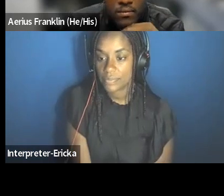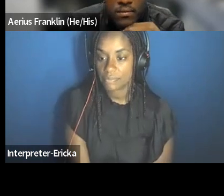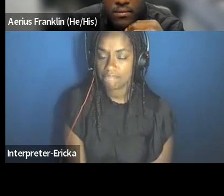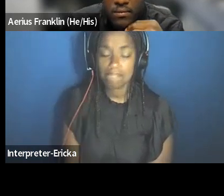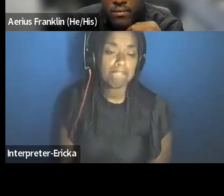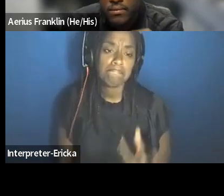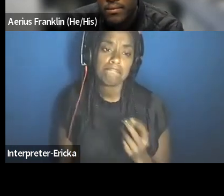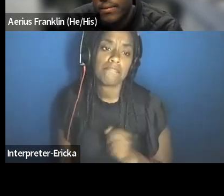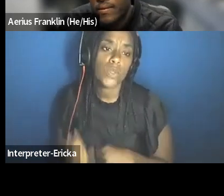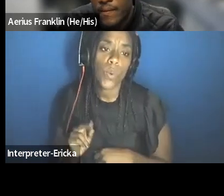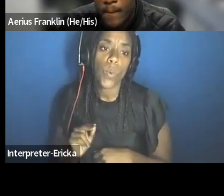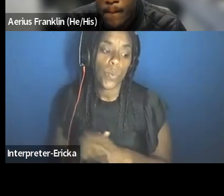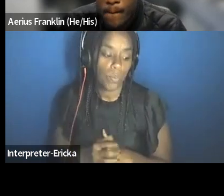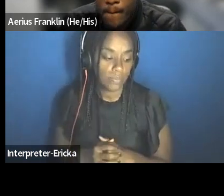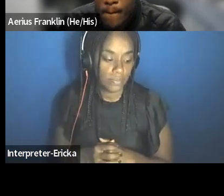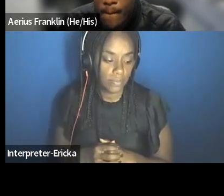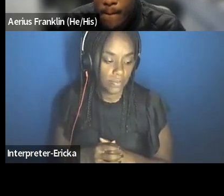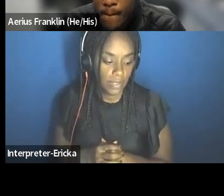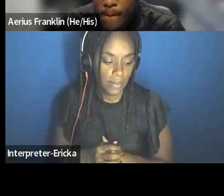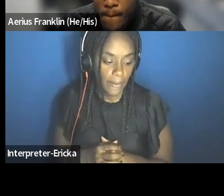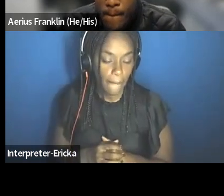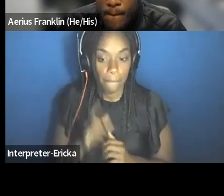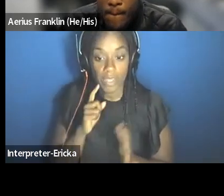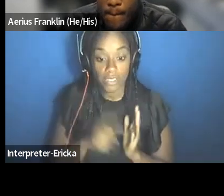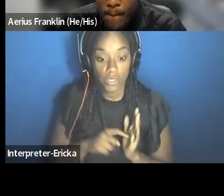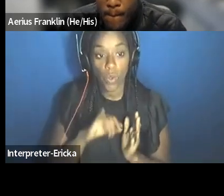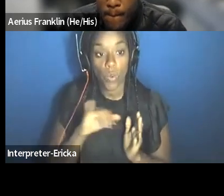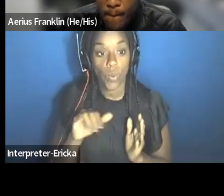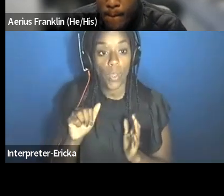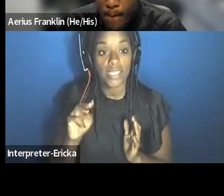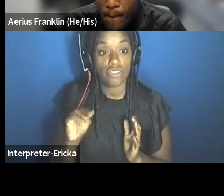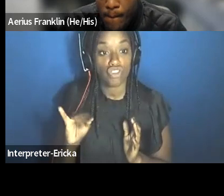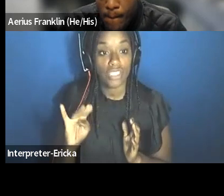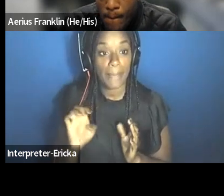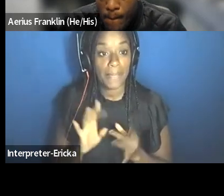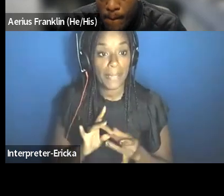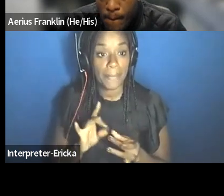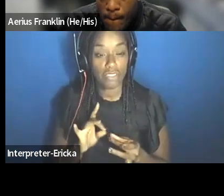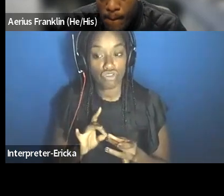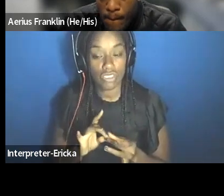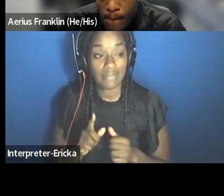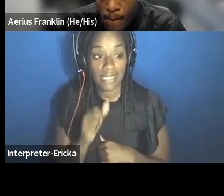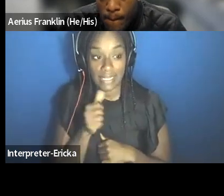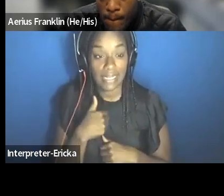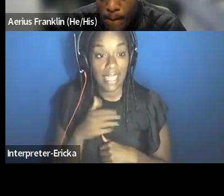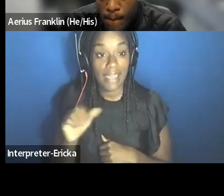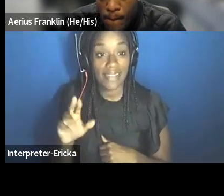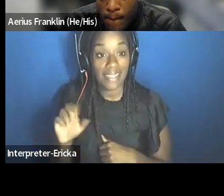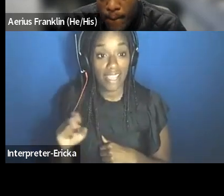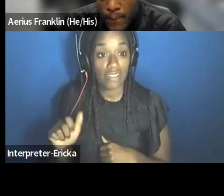No, I just saw that where Jamie had mentioned that they didn't have CARES Act